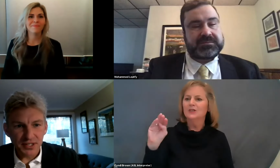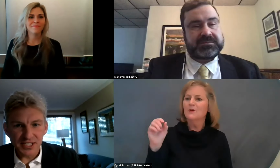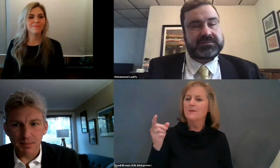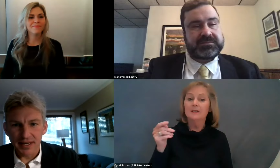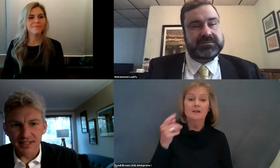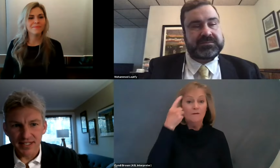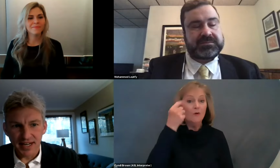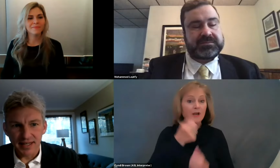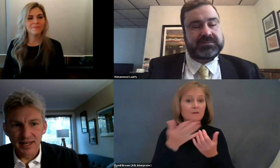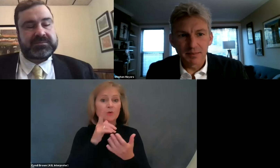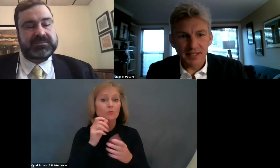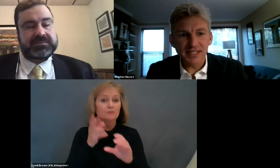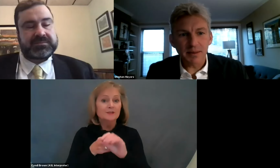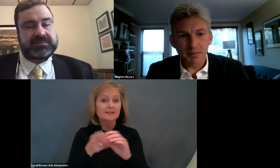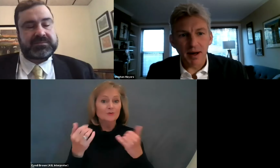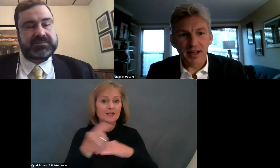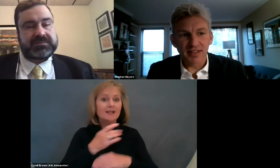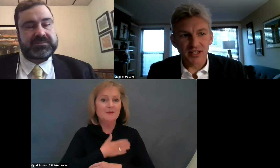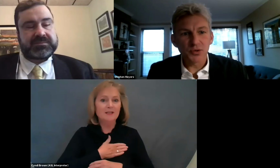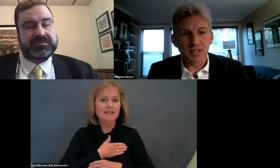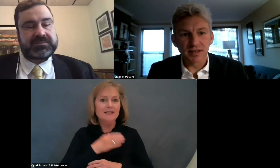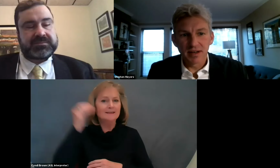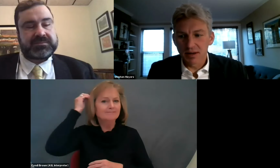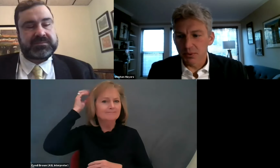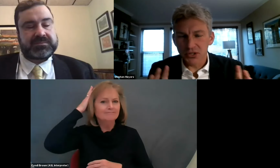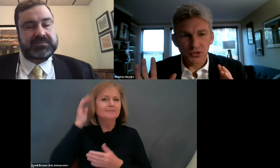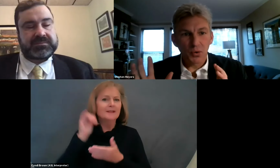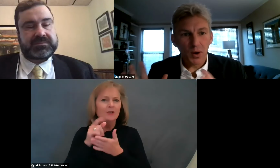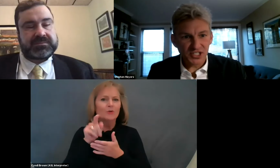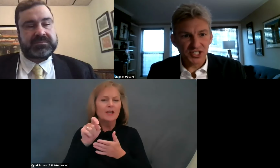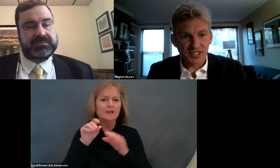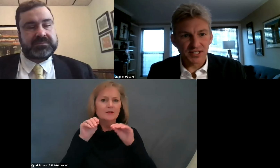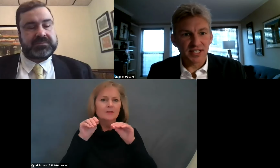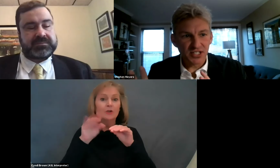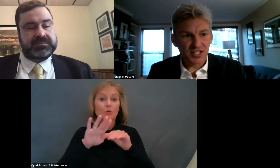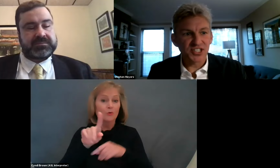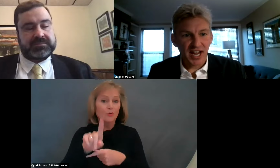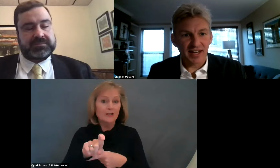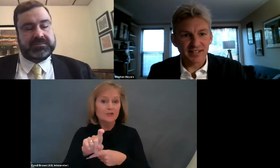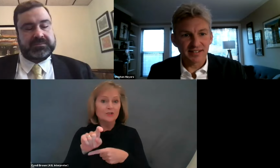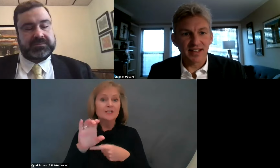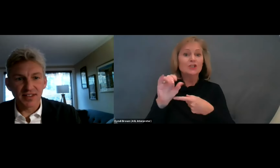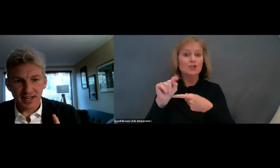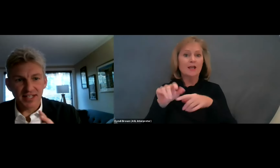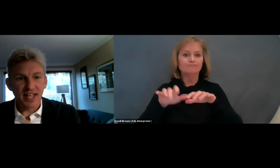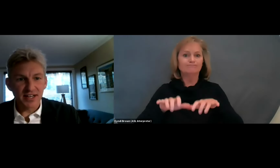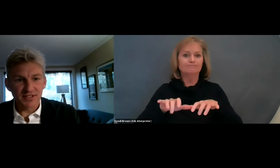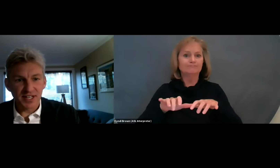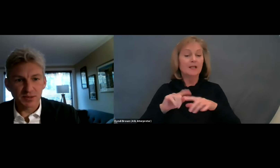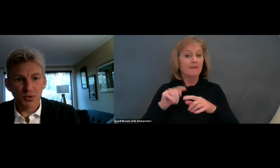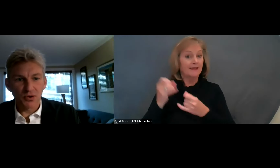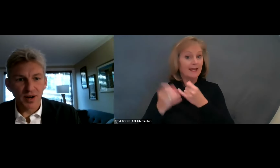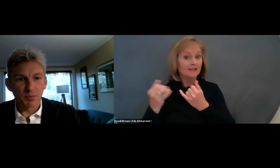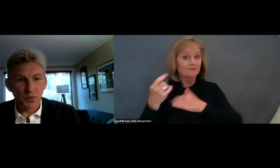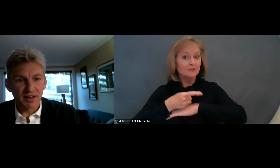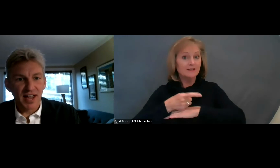everybody participating today, please keep in mind that you can put your questions into the chat. And then at the end of